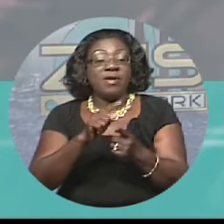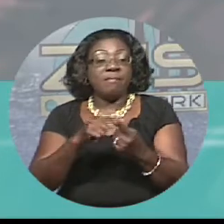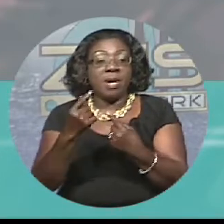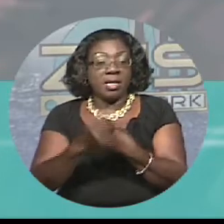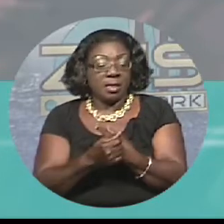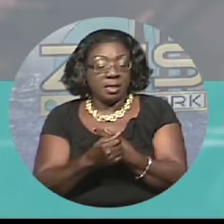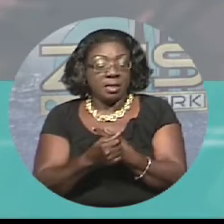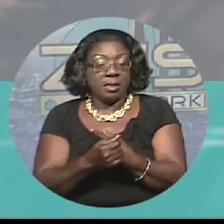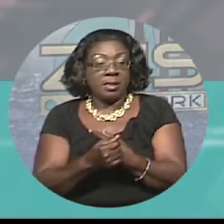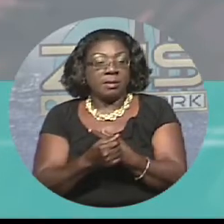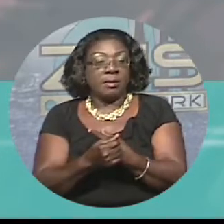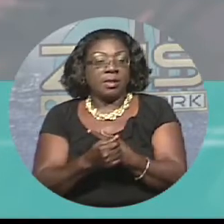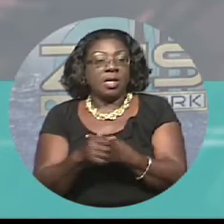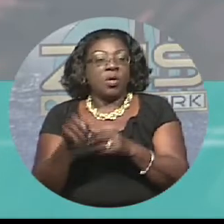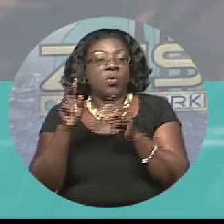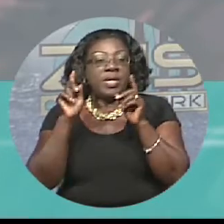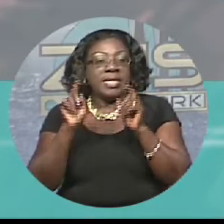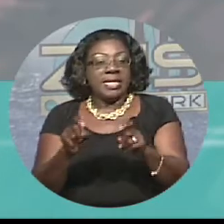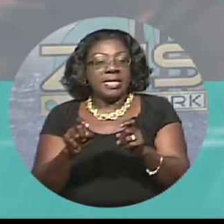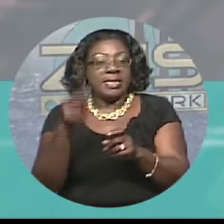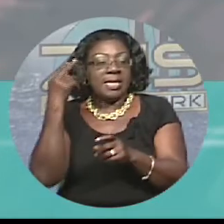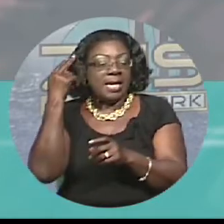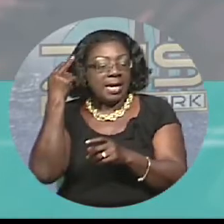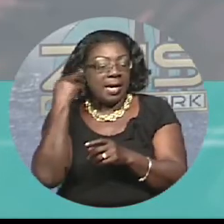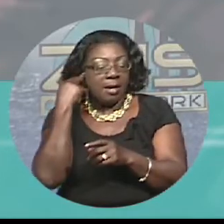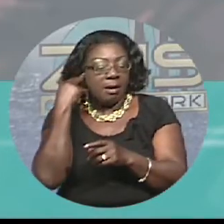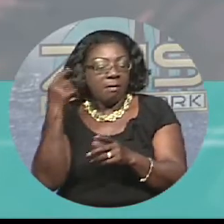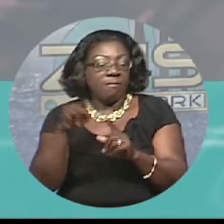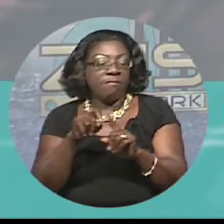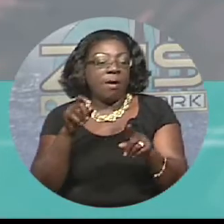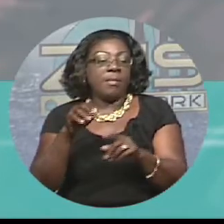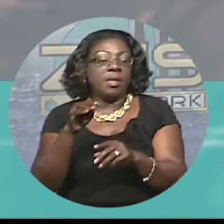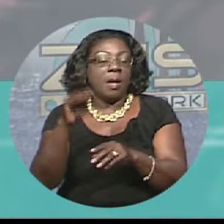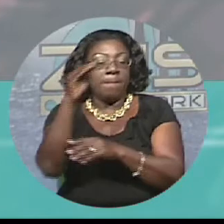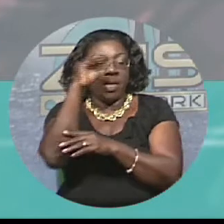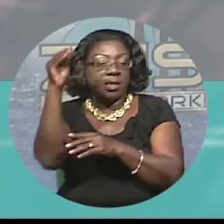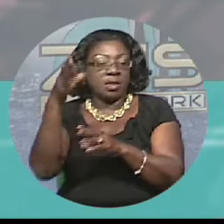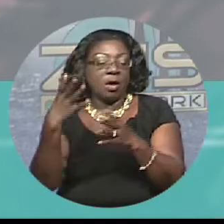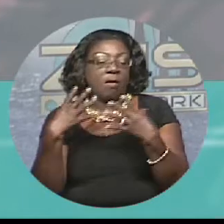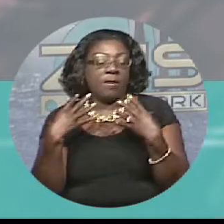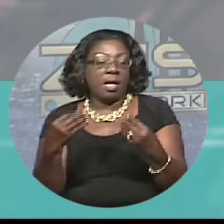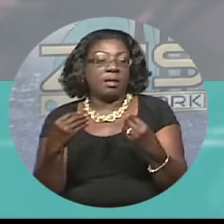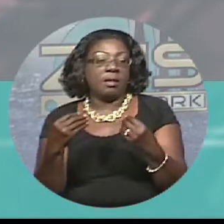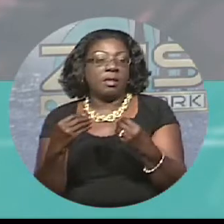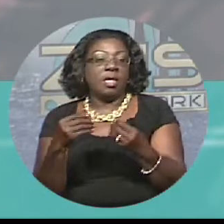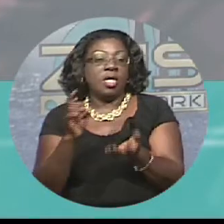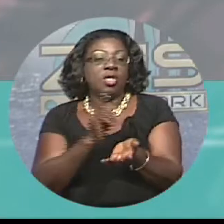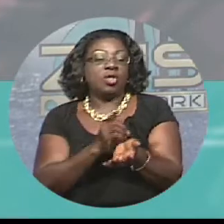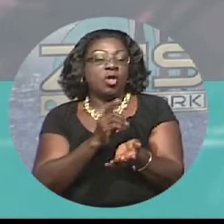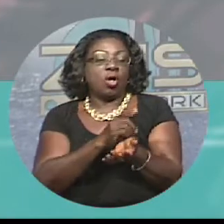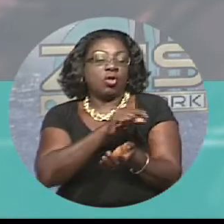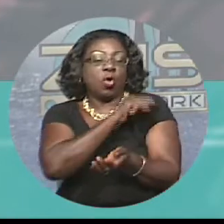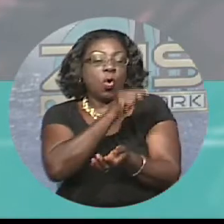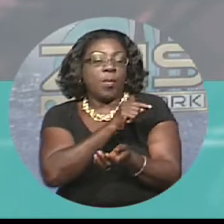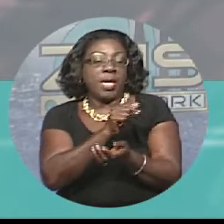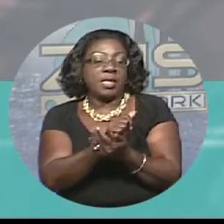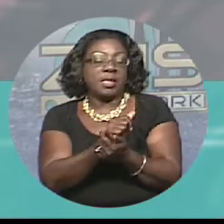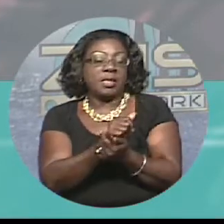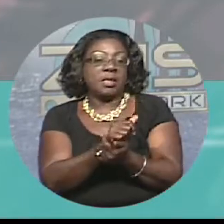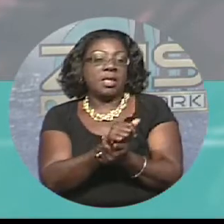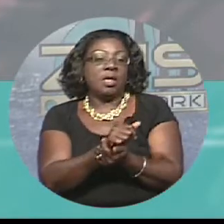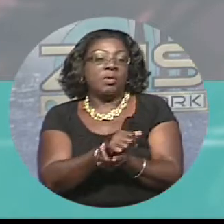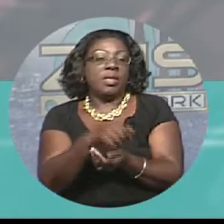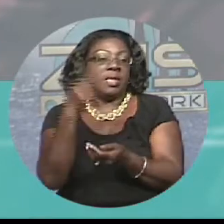don't have the money. We need to hear from the Minister for the Clinic of Health, Dr. Gomez. We need to hear from our